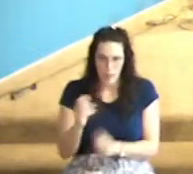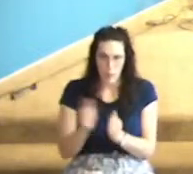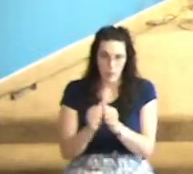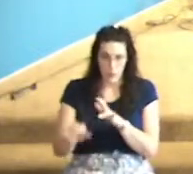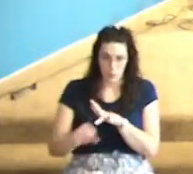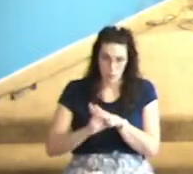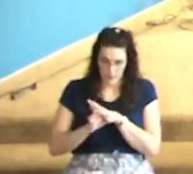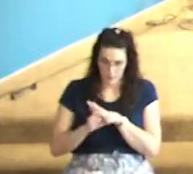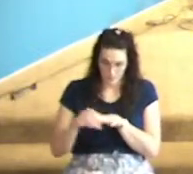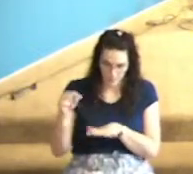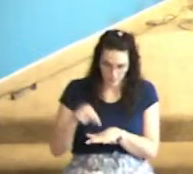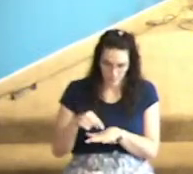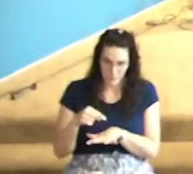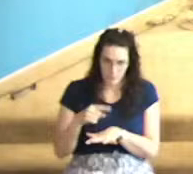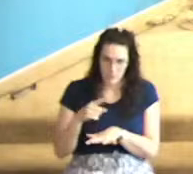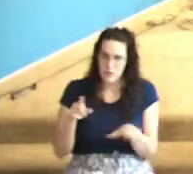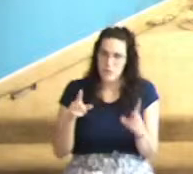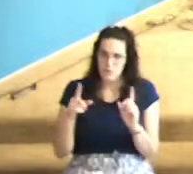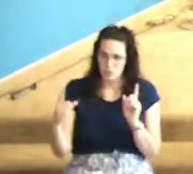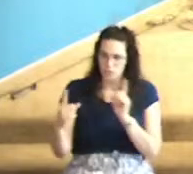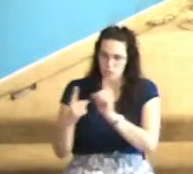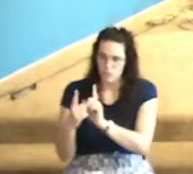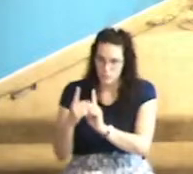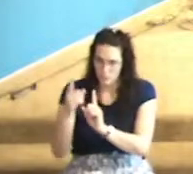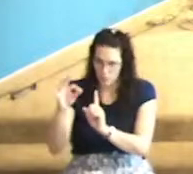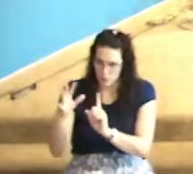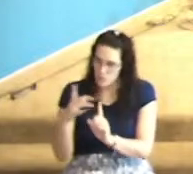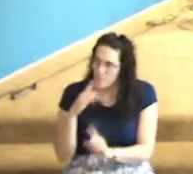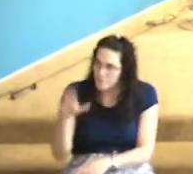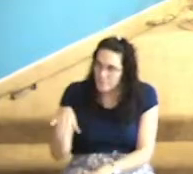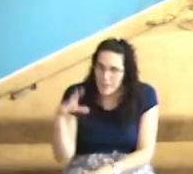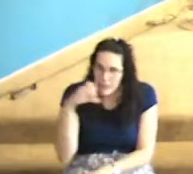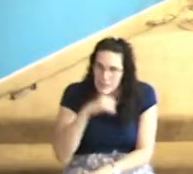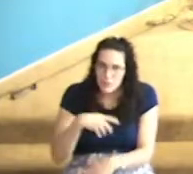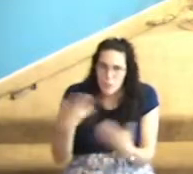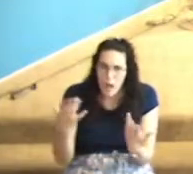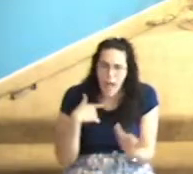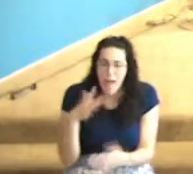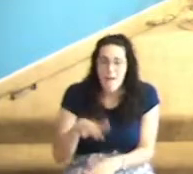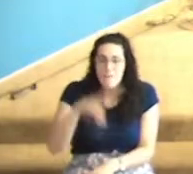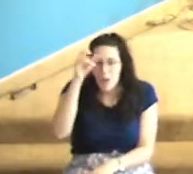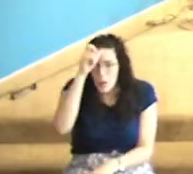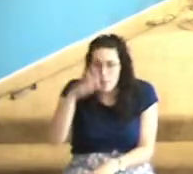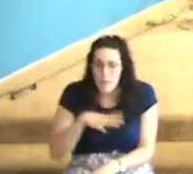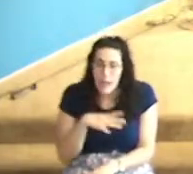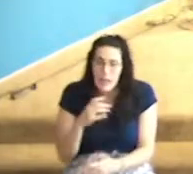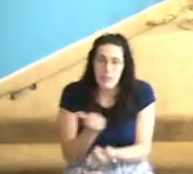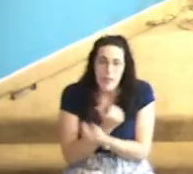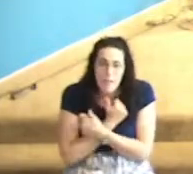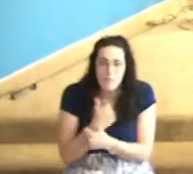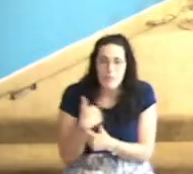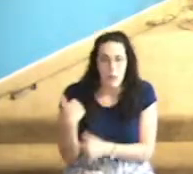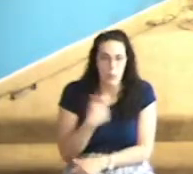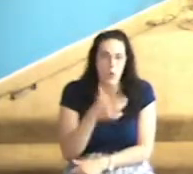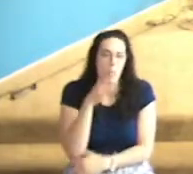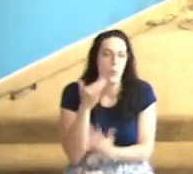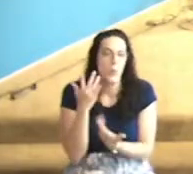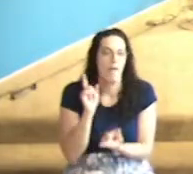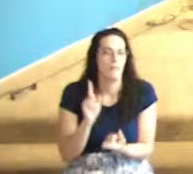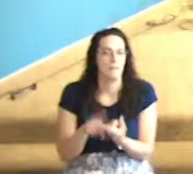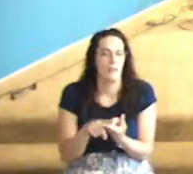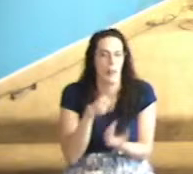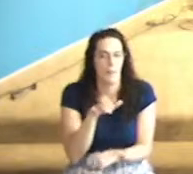finger to that same preacher. And she said, guess what? I found a man and he loves me. We're going to wait to be married.